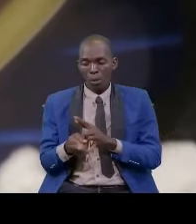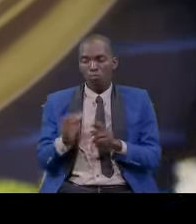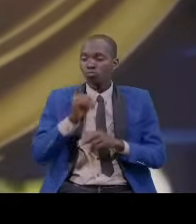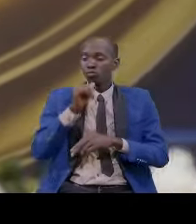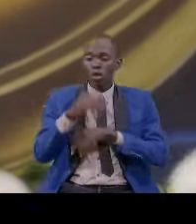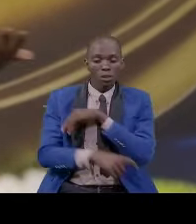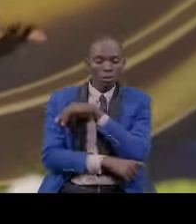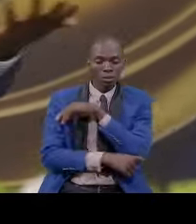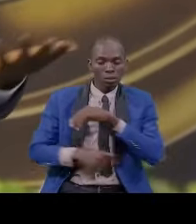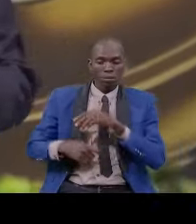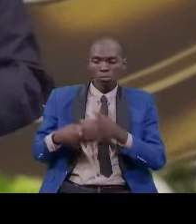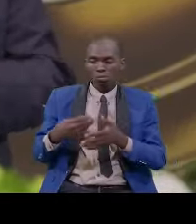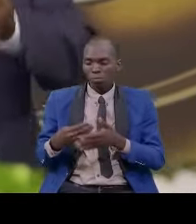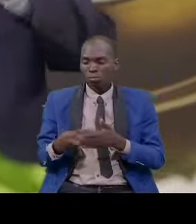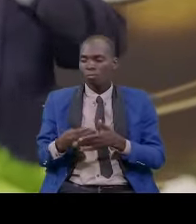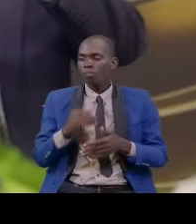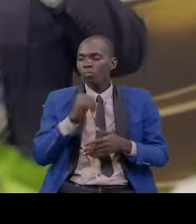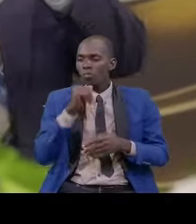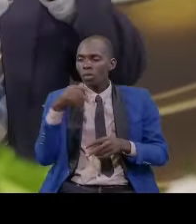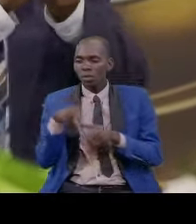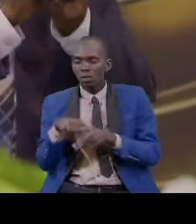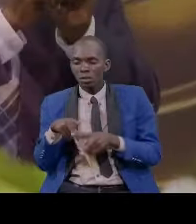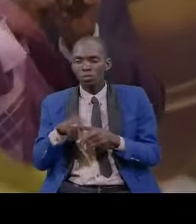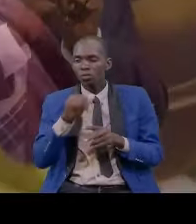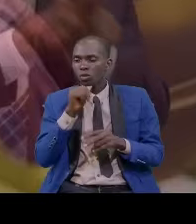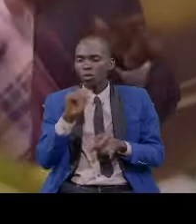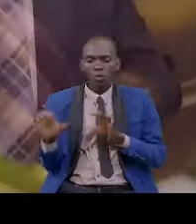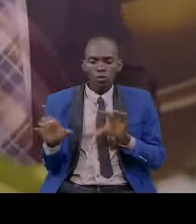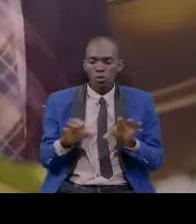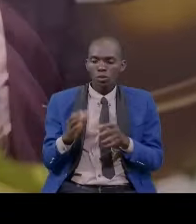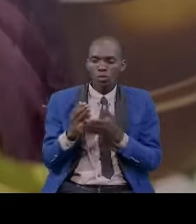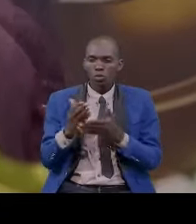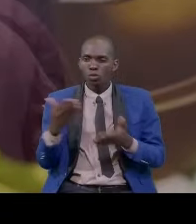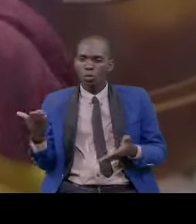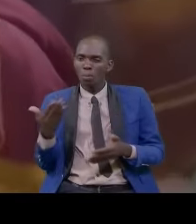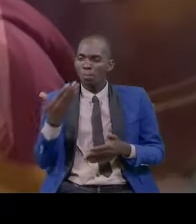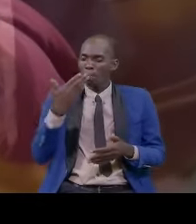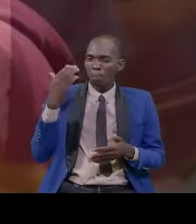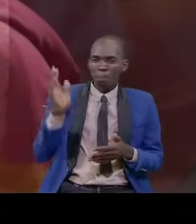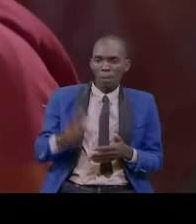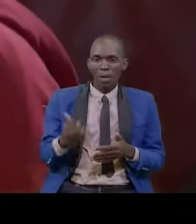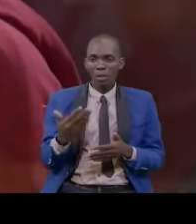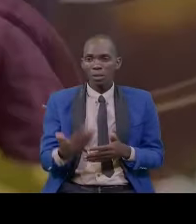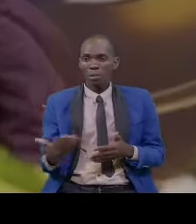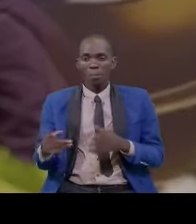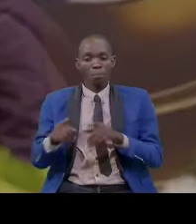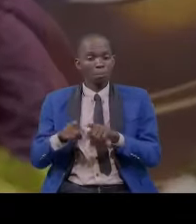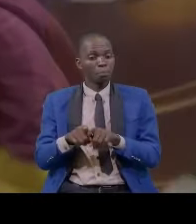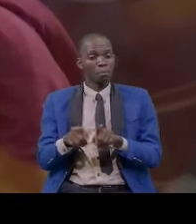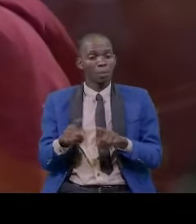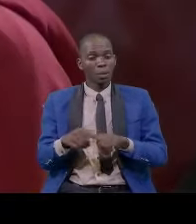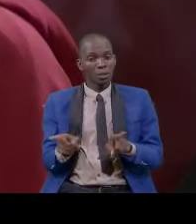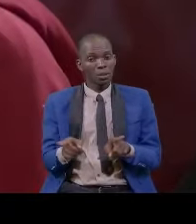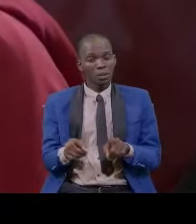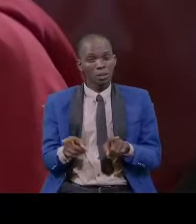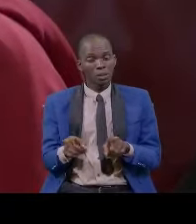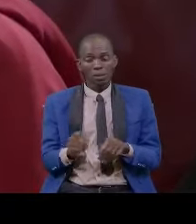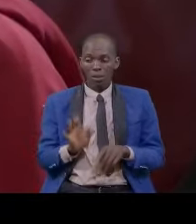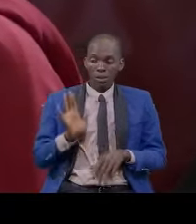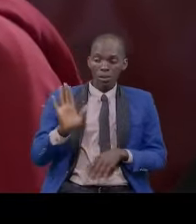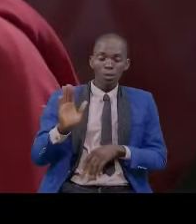Jesus. According to what he said, I think earlier this year, that he became born again. This year will make it 60 years. All right?